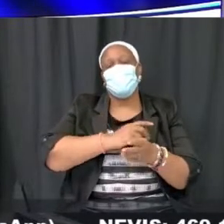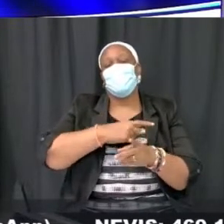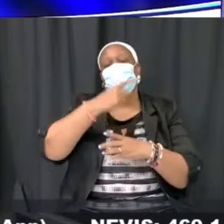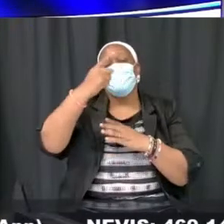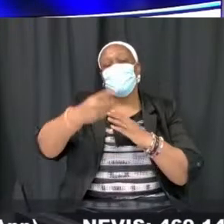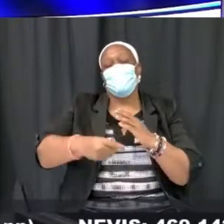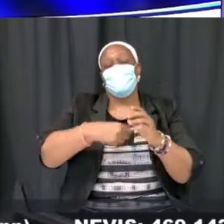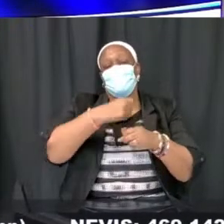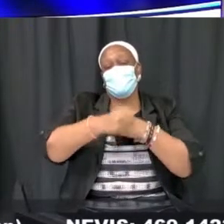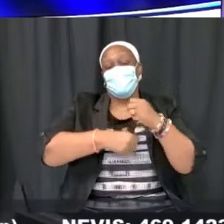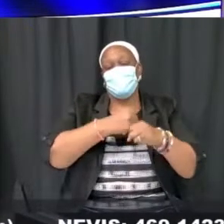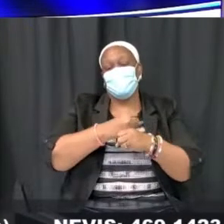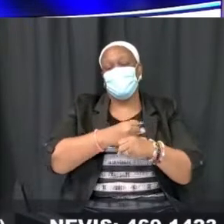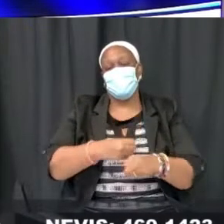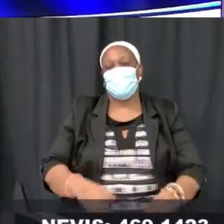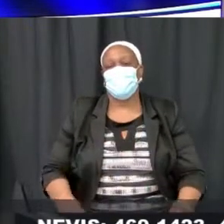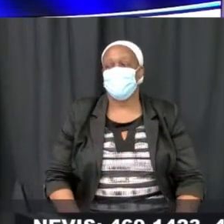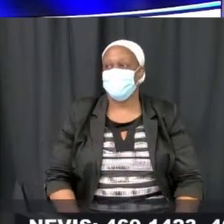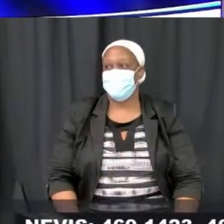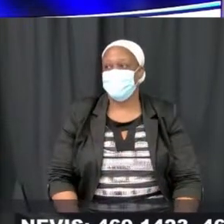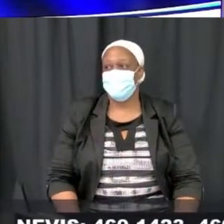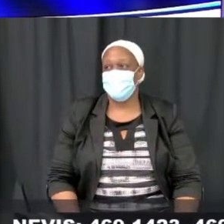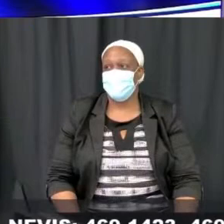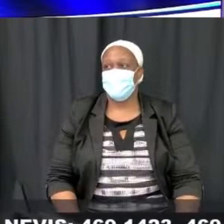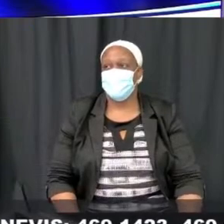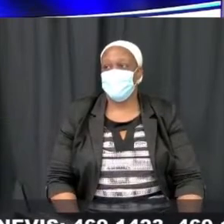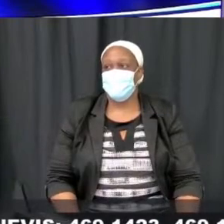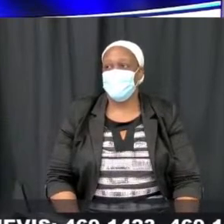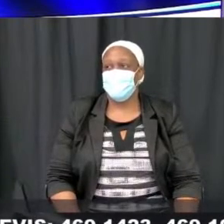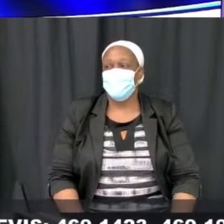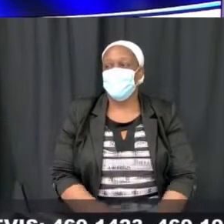This question is from SKN Newsline,